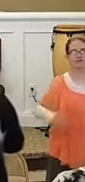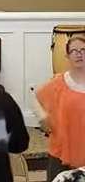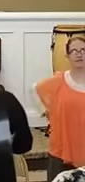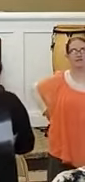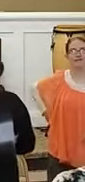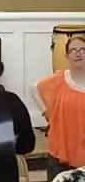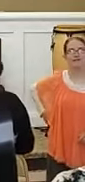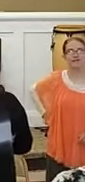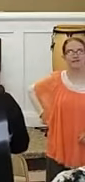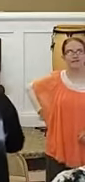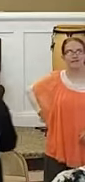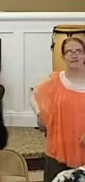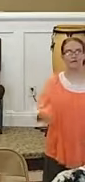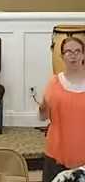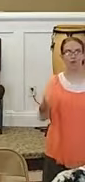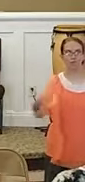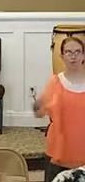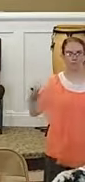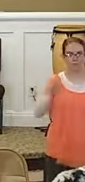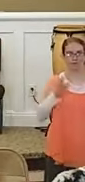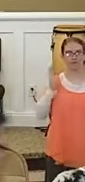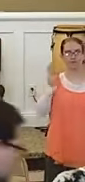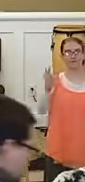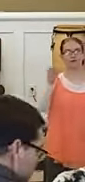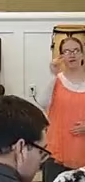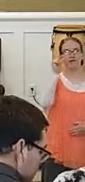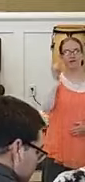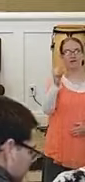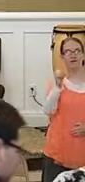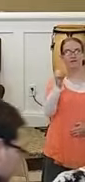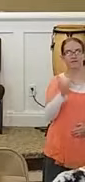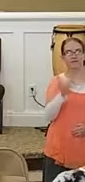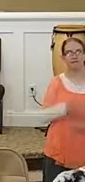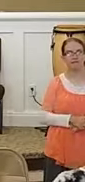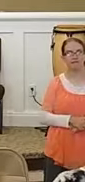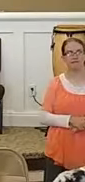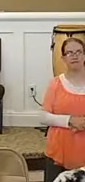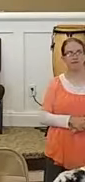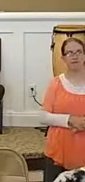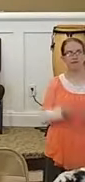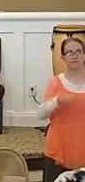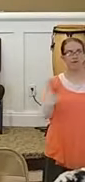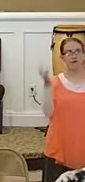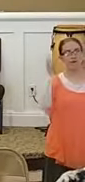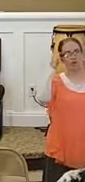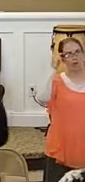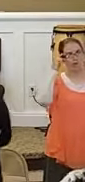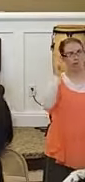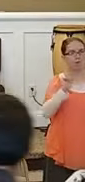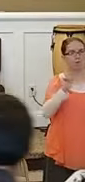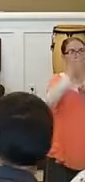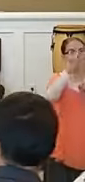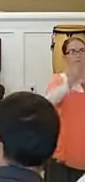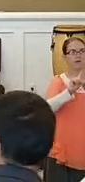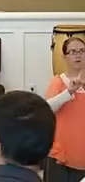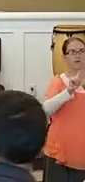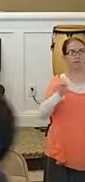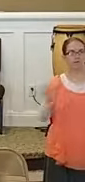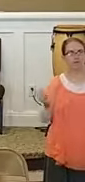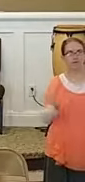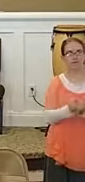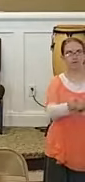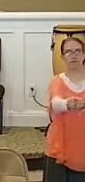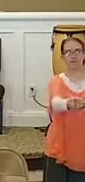Hallelujah. Amen. I want to preach just for a little while from that very thought. When you've been with